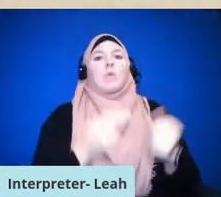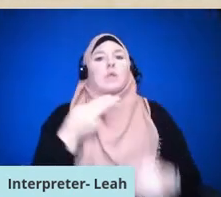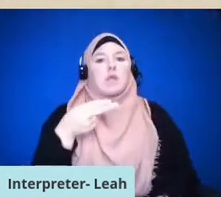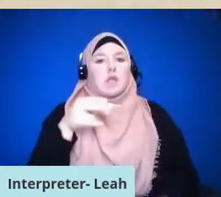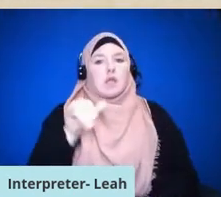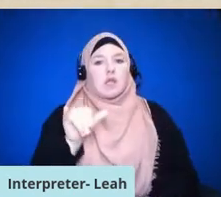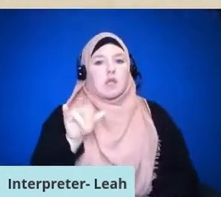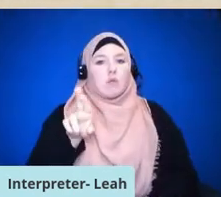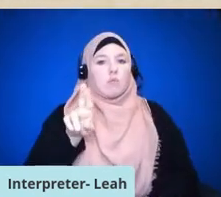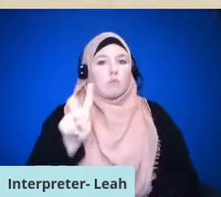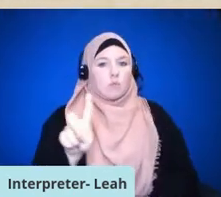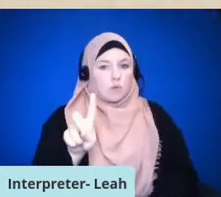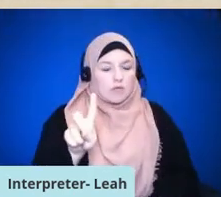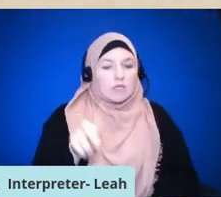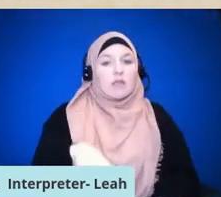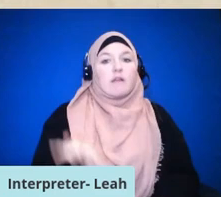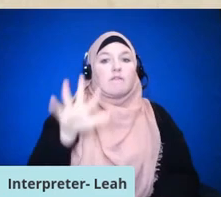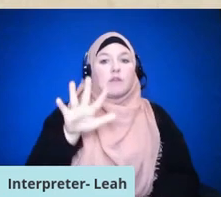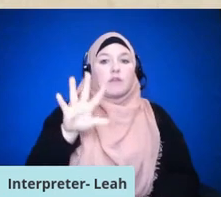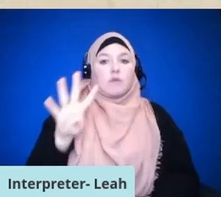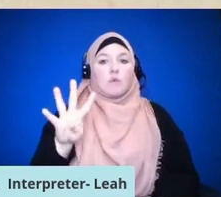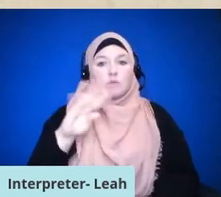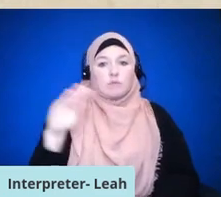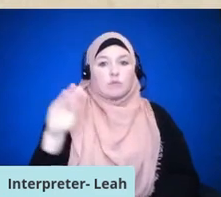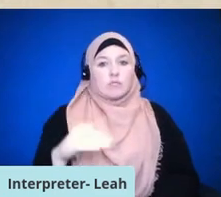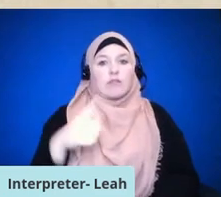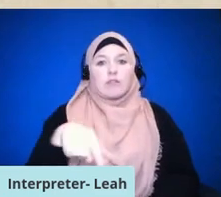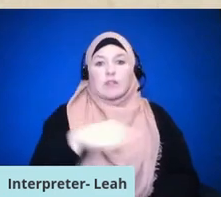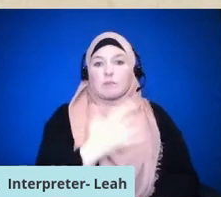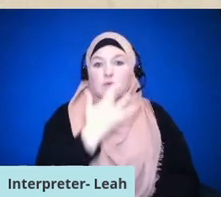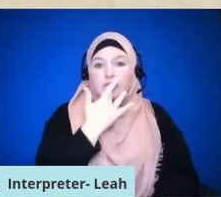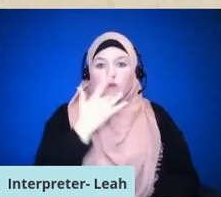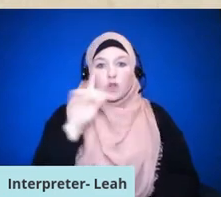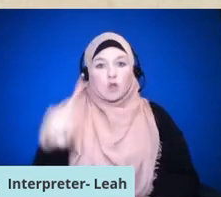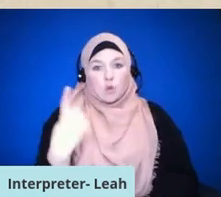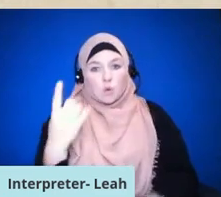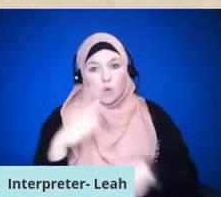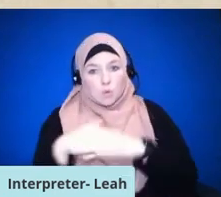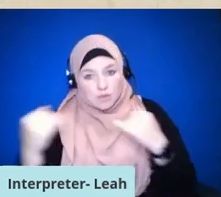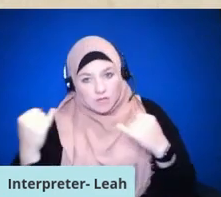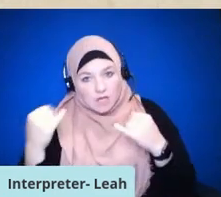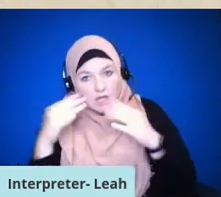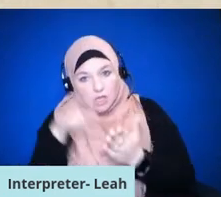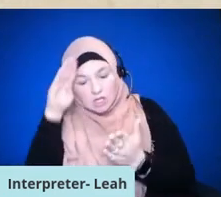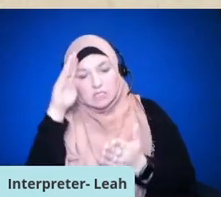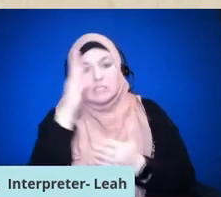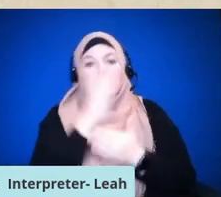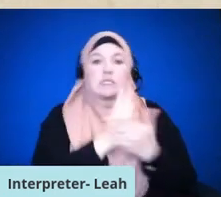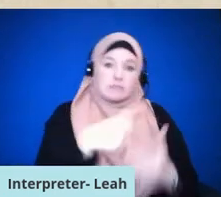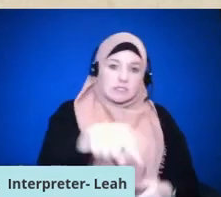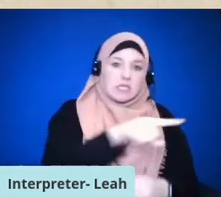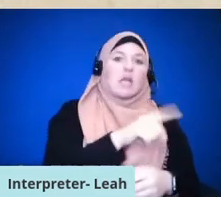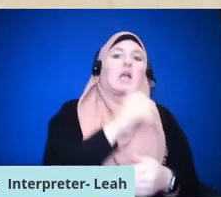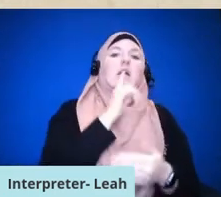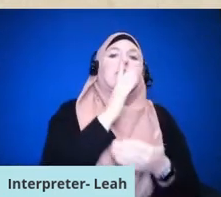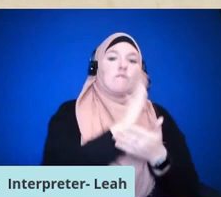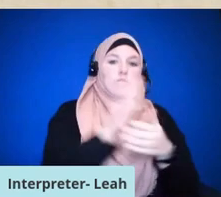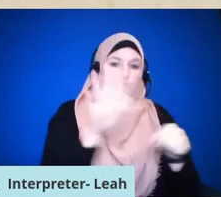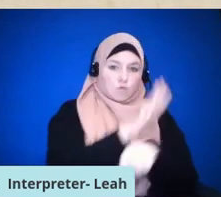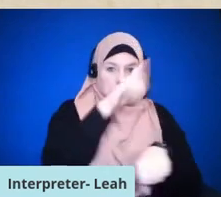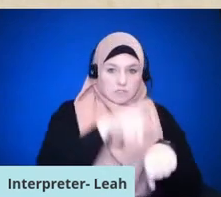options, 54% said that they prefer online only learning, and some said that full-time